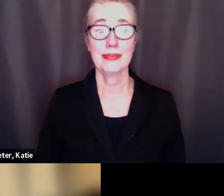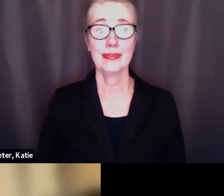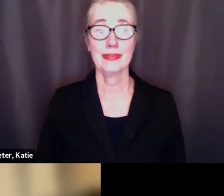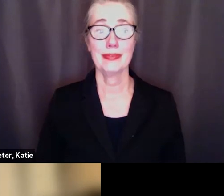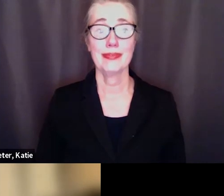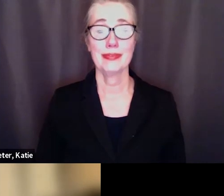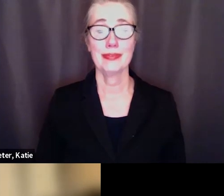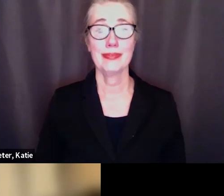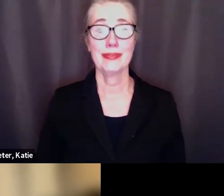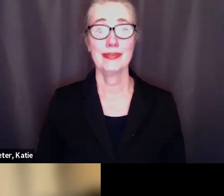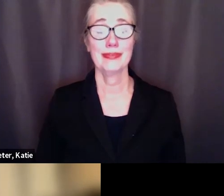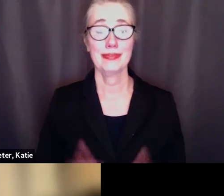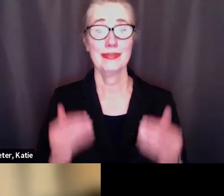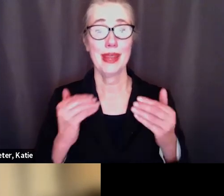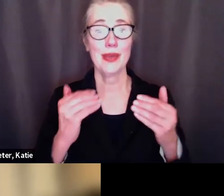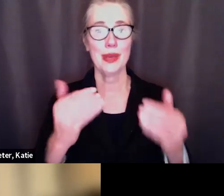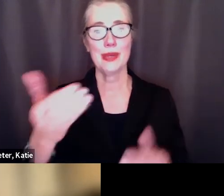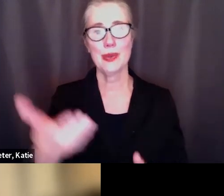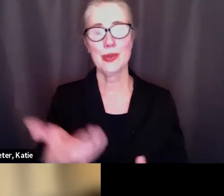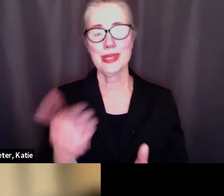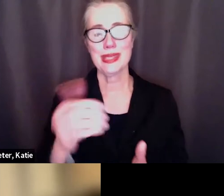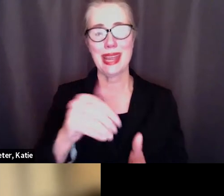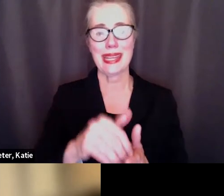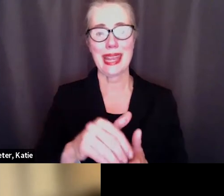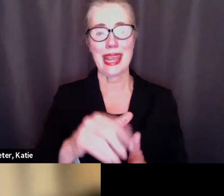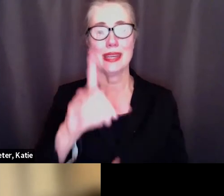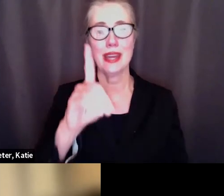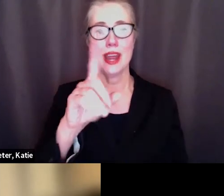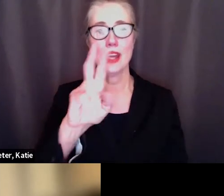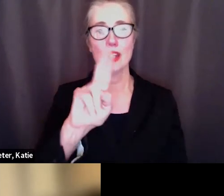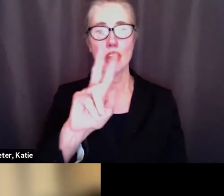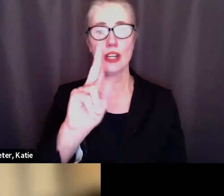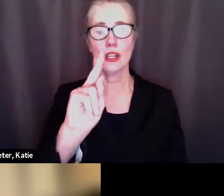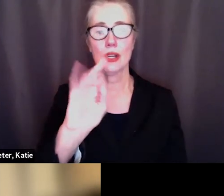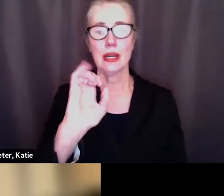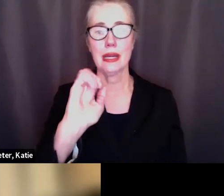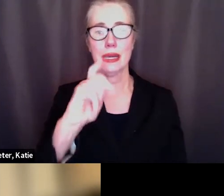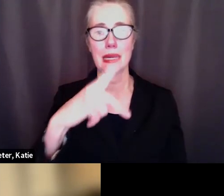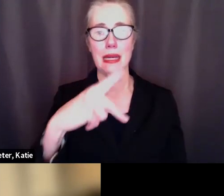okay so here we go let me introduce once again dr kip glaser